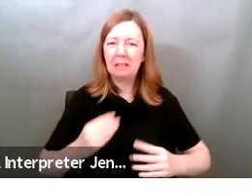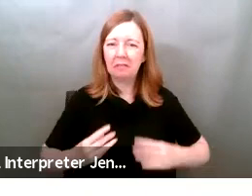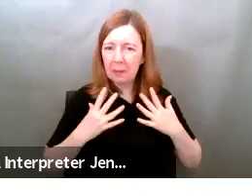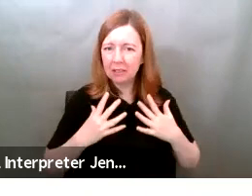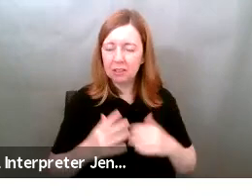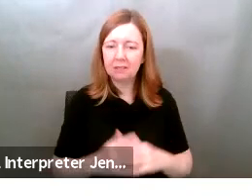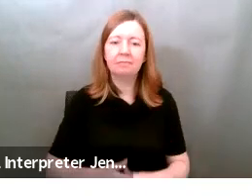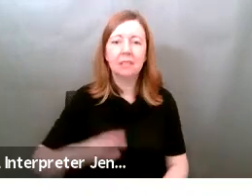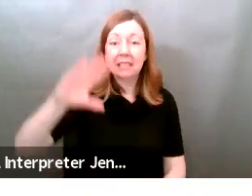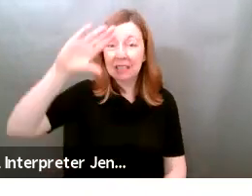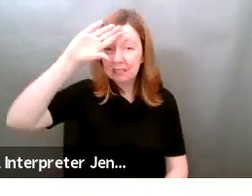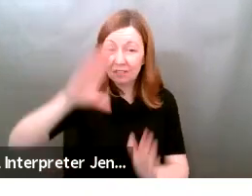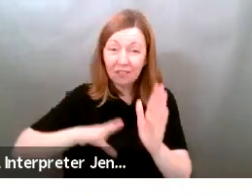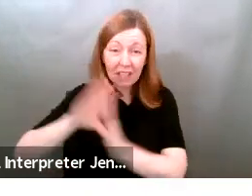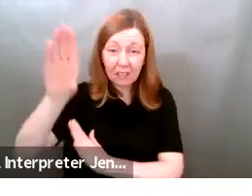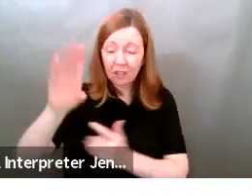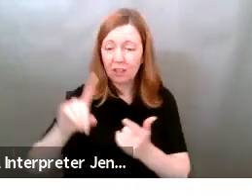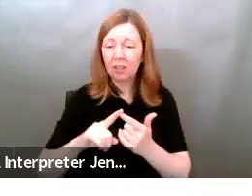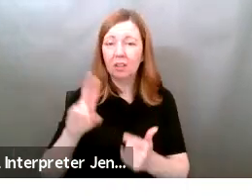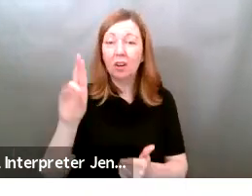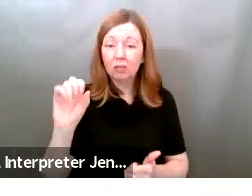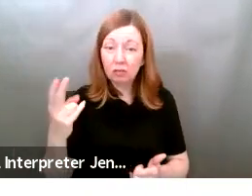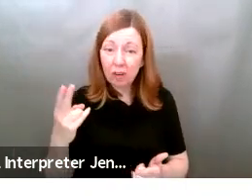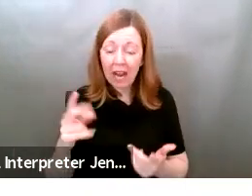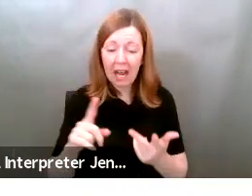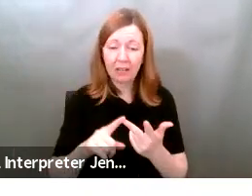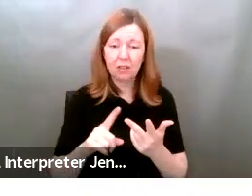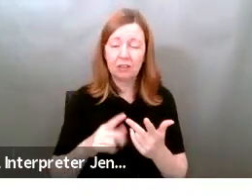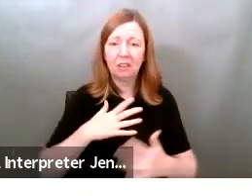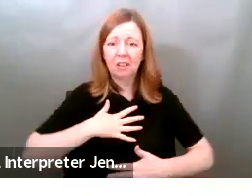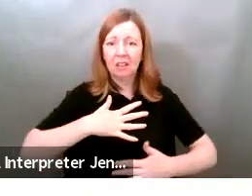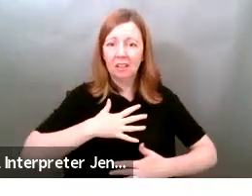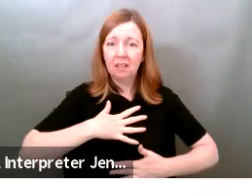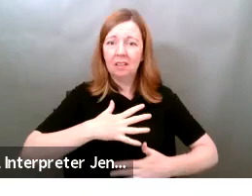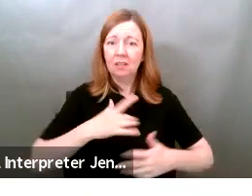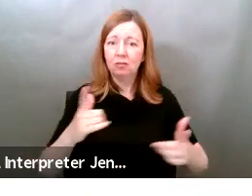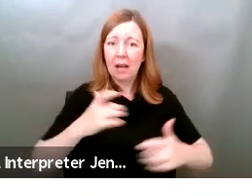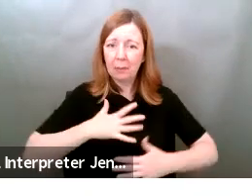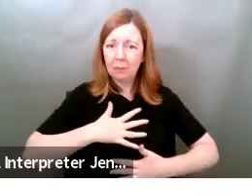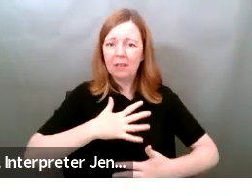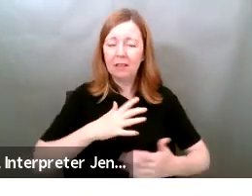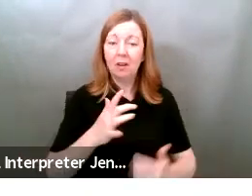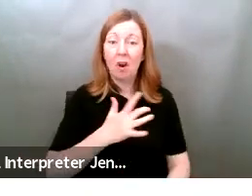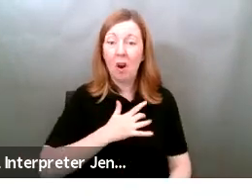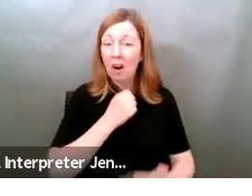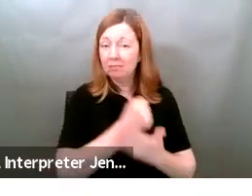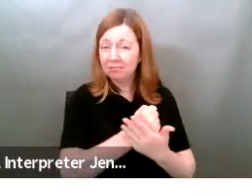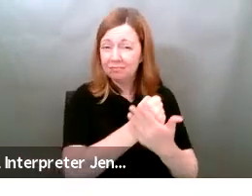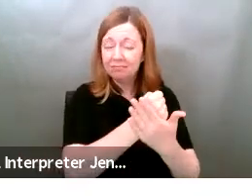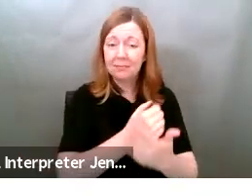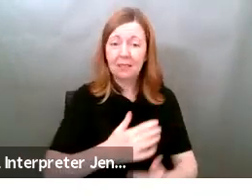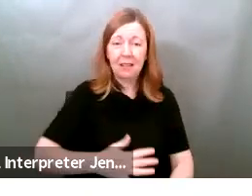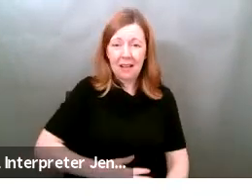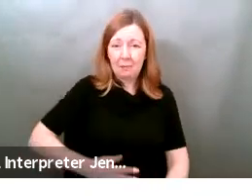high fever, rashes, rapid breathing, heart racing,